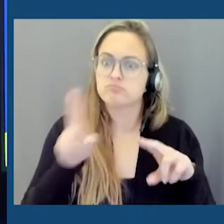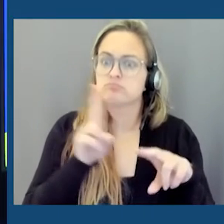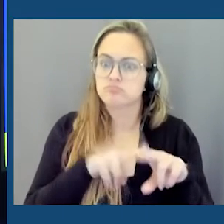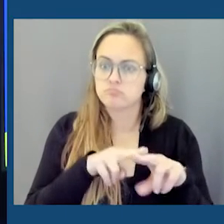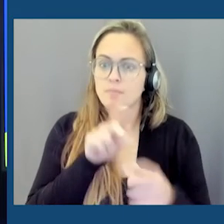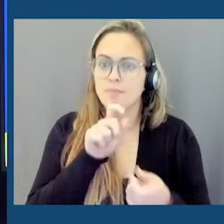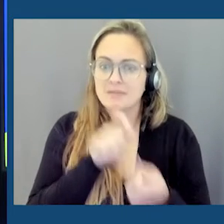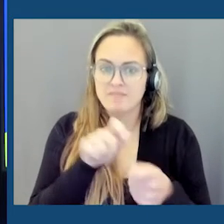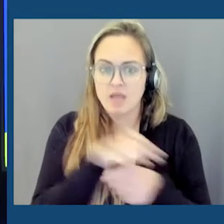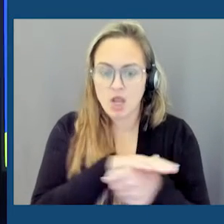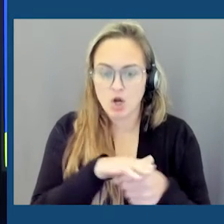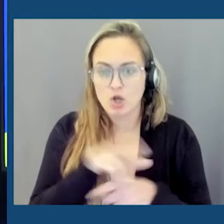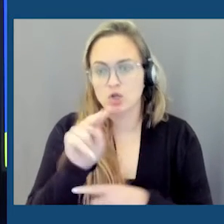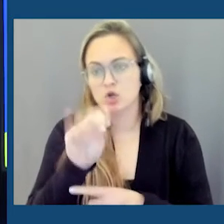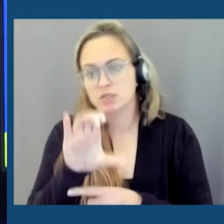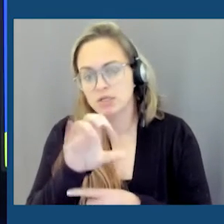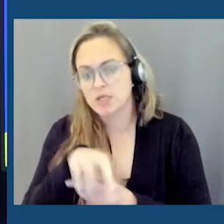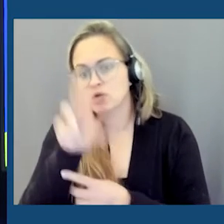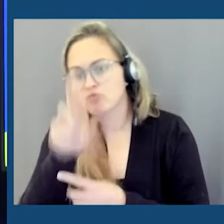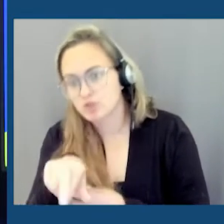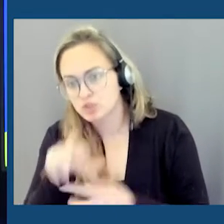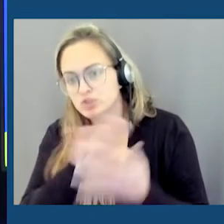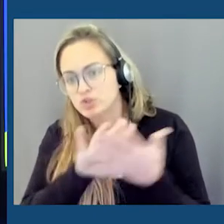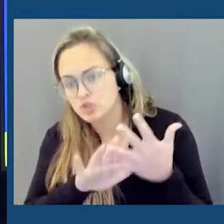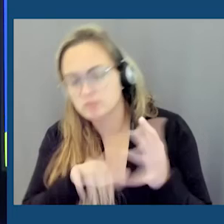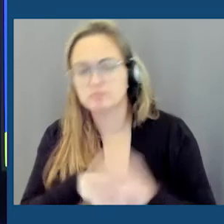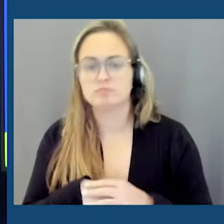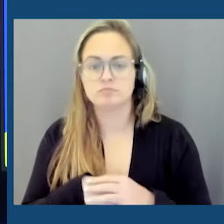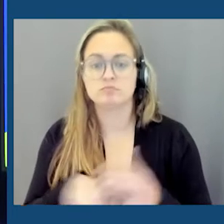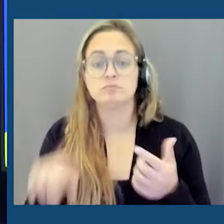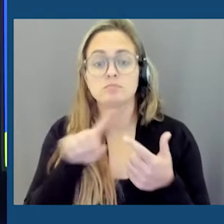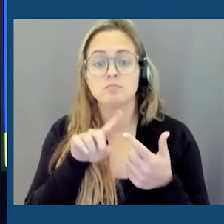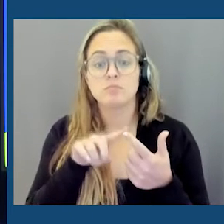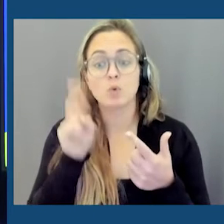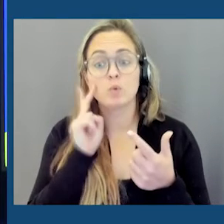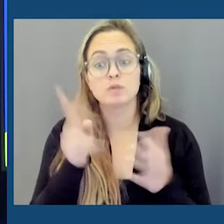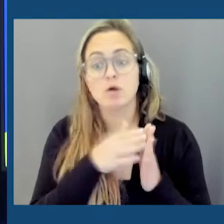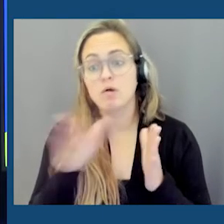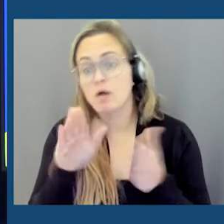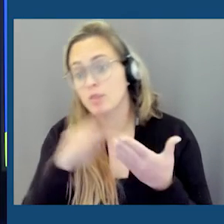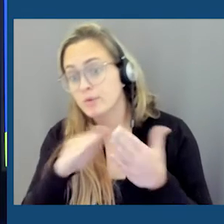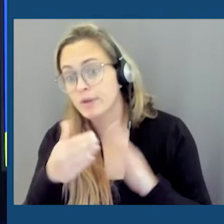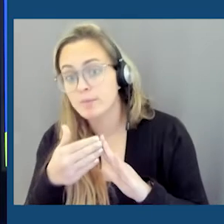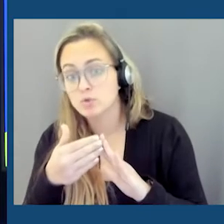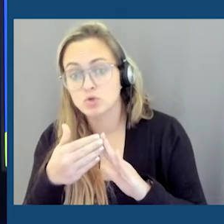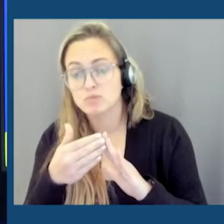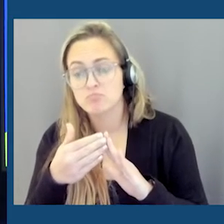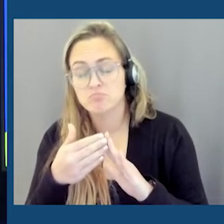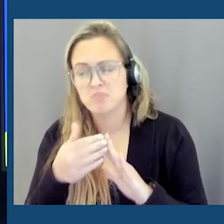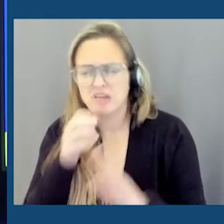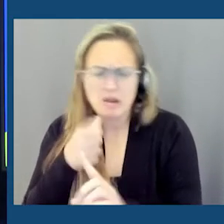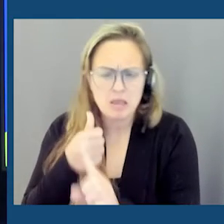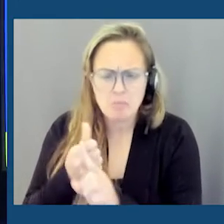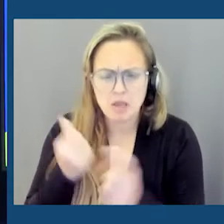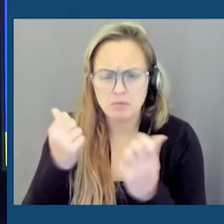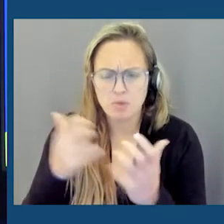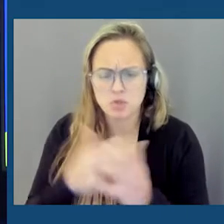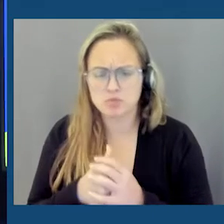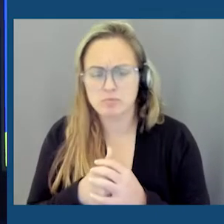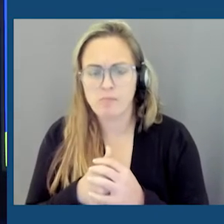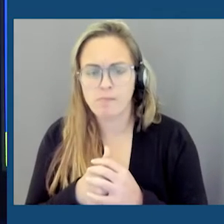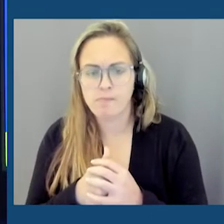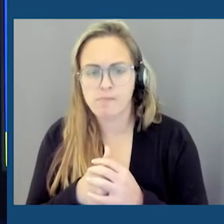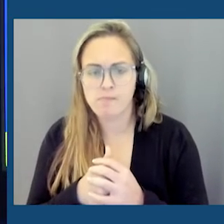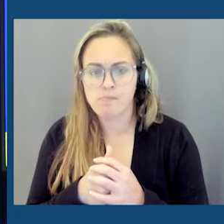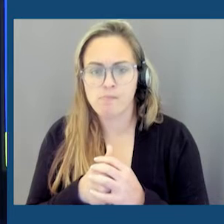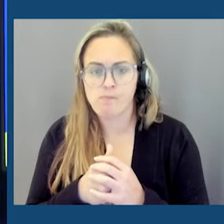City, Rochester, etc. We saw also violence spread across neighborhoods that have not impacted as much, haven't been impacted as